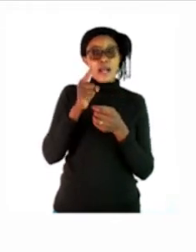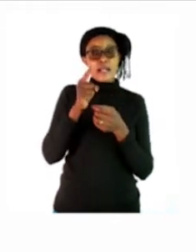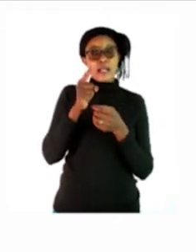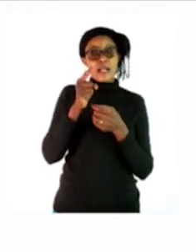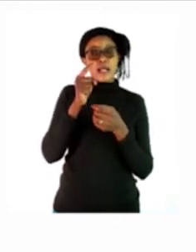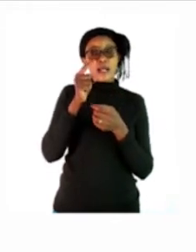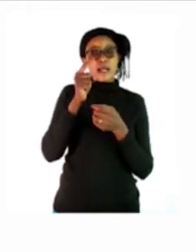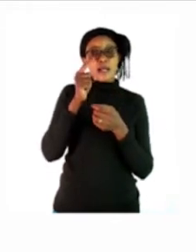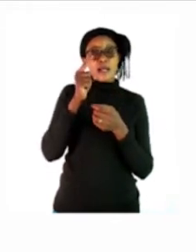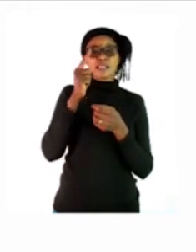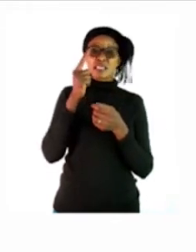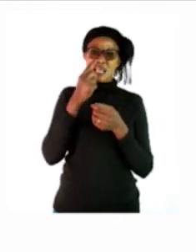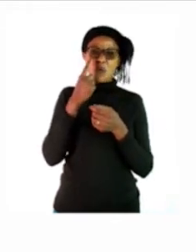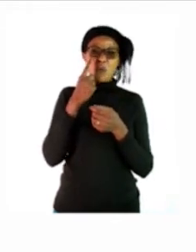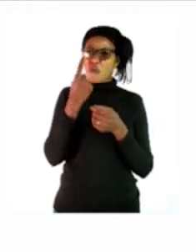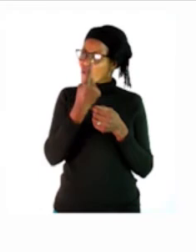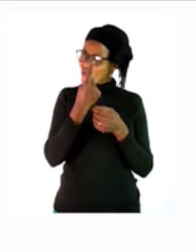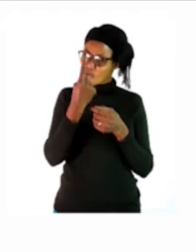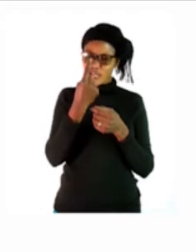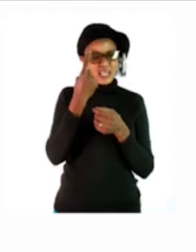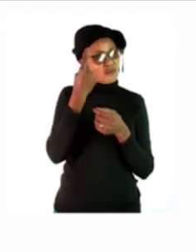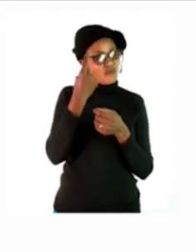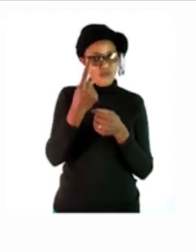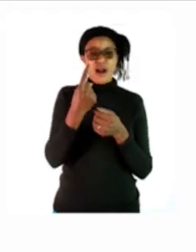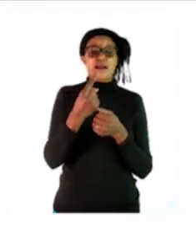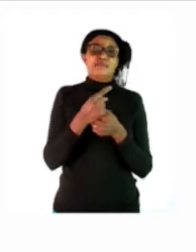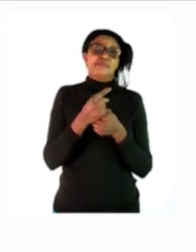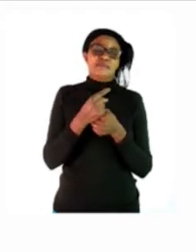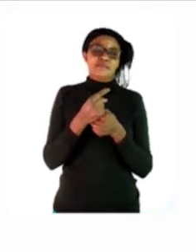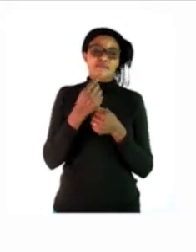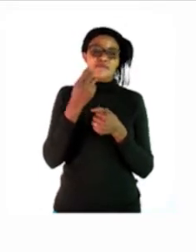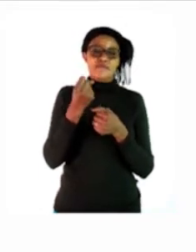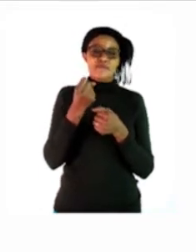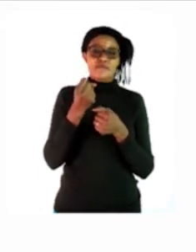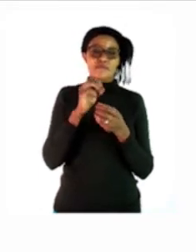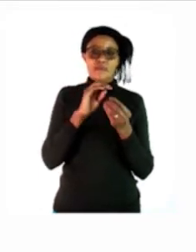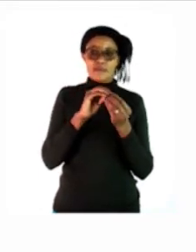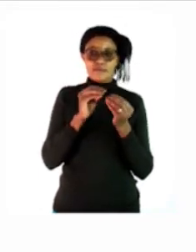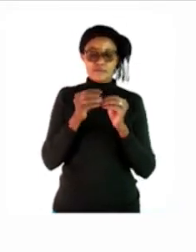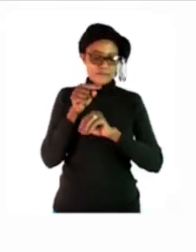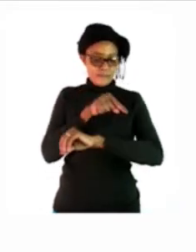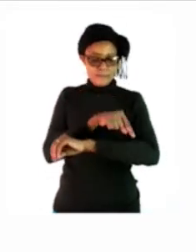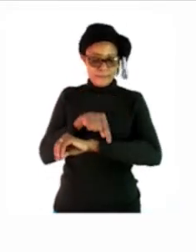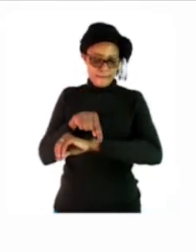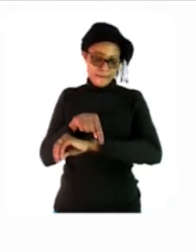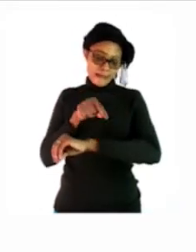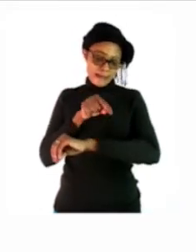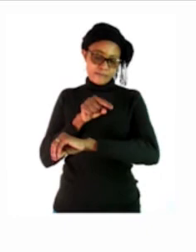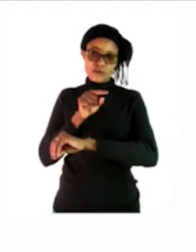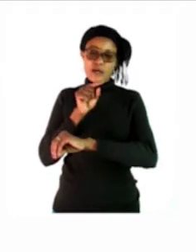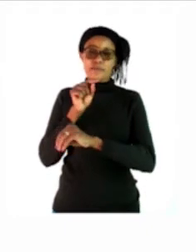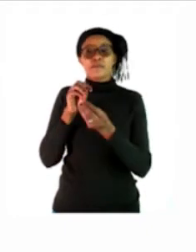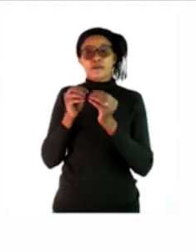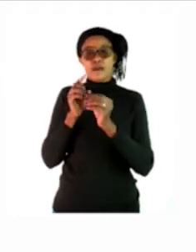1. I only see 1. So we have to fill in the number 1 on the line next